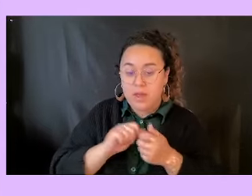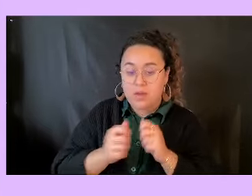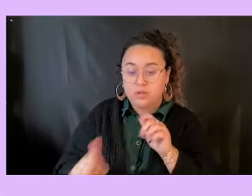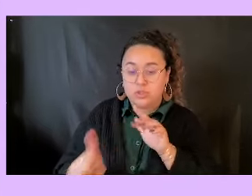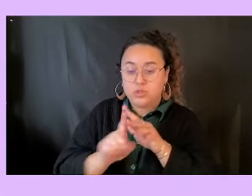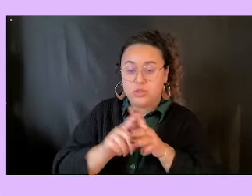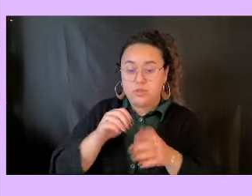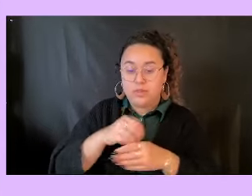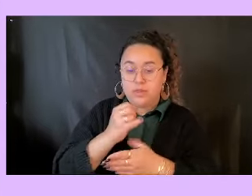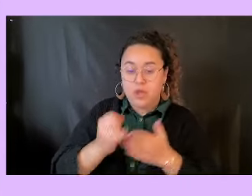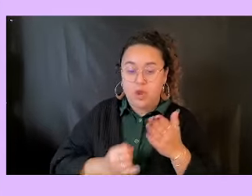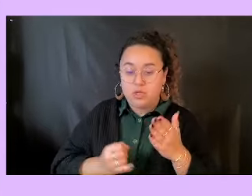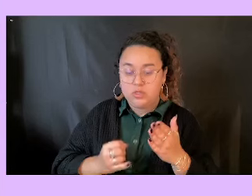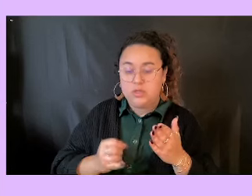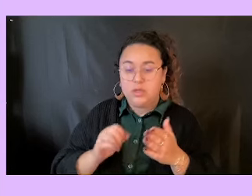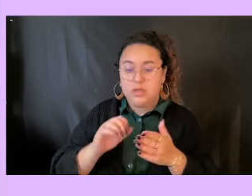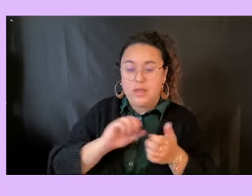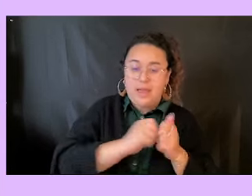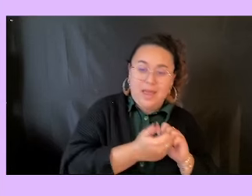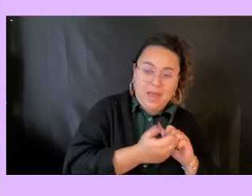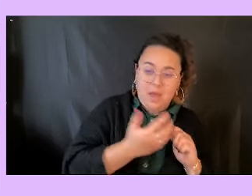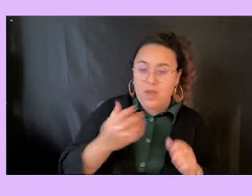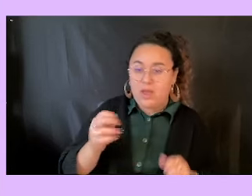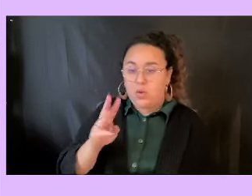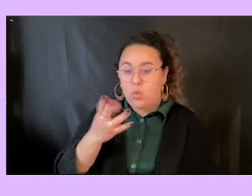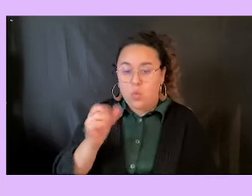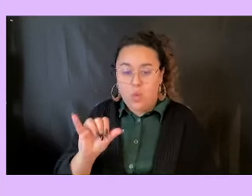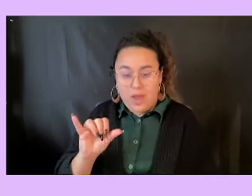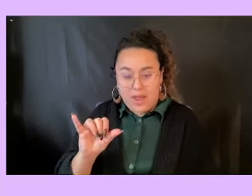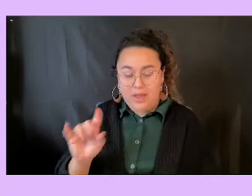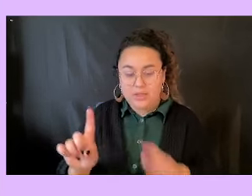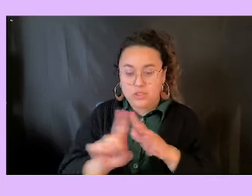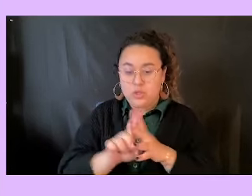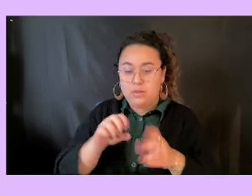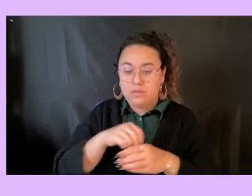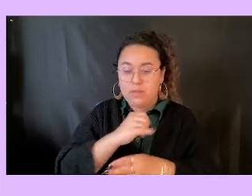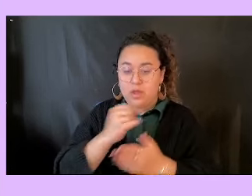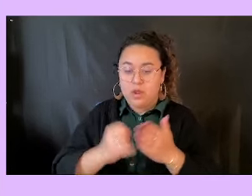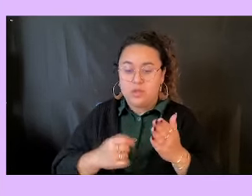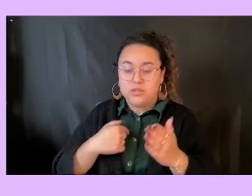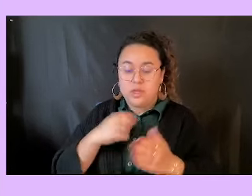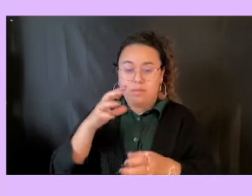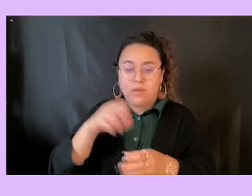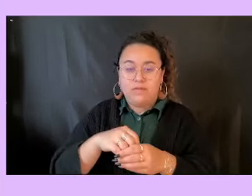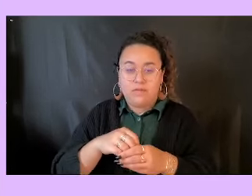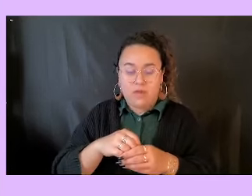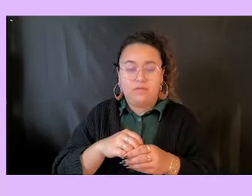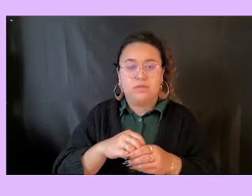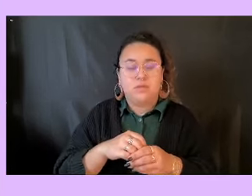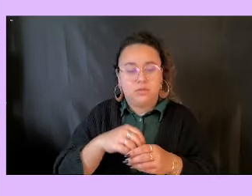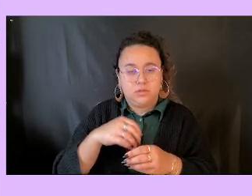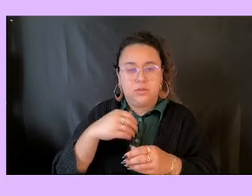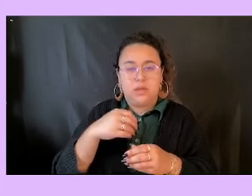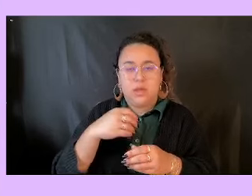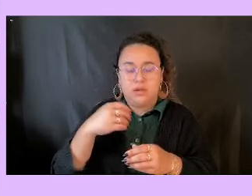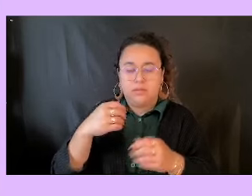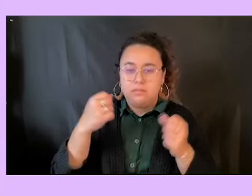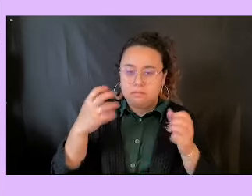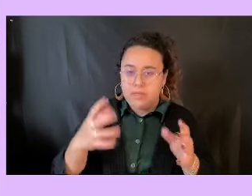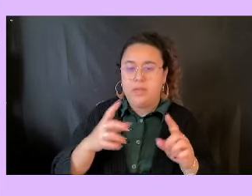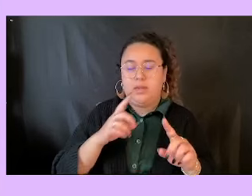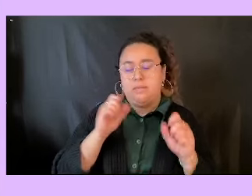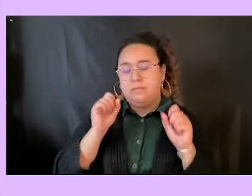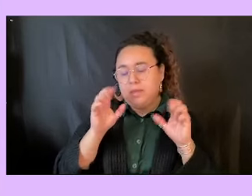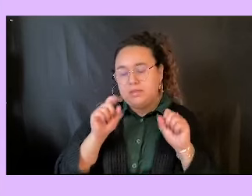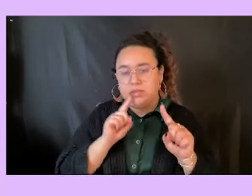and not necessarily how and why it shows up in the arts. But I have been on a string of amazing conversations in the